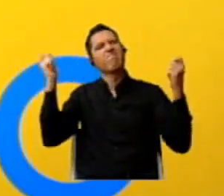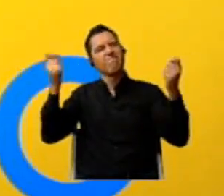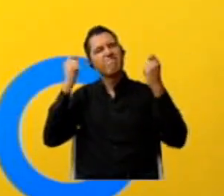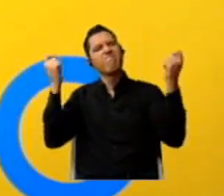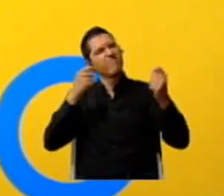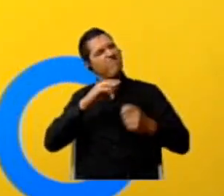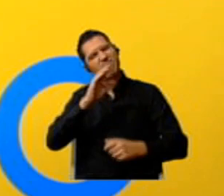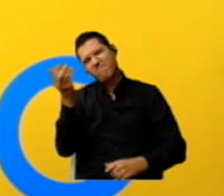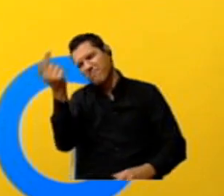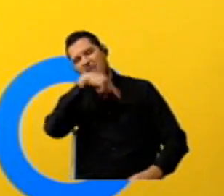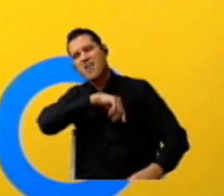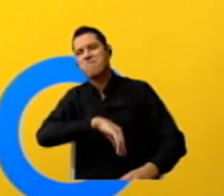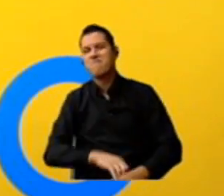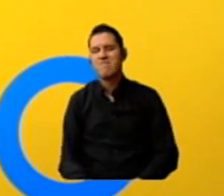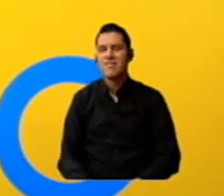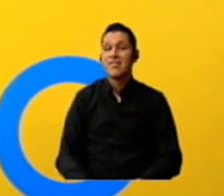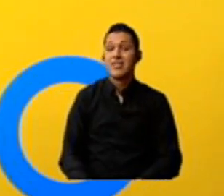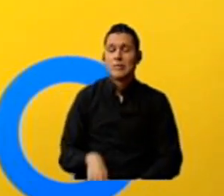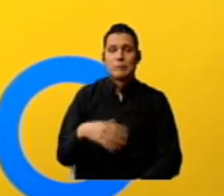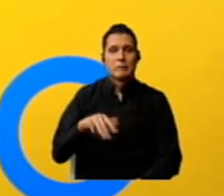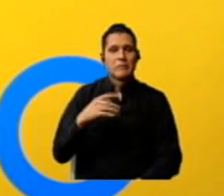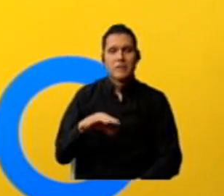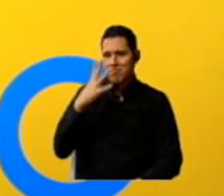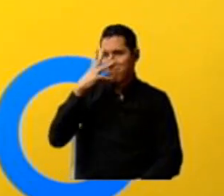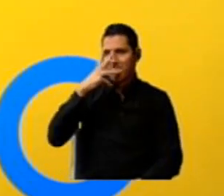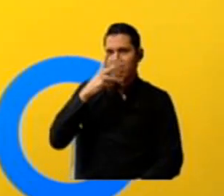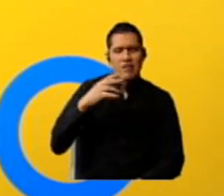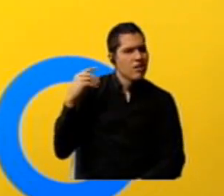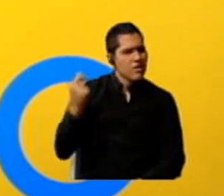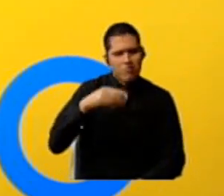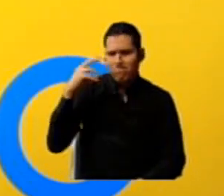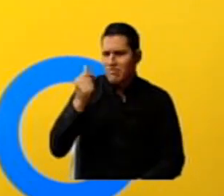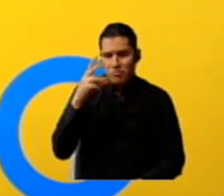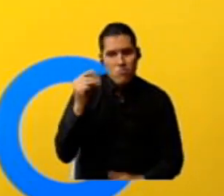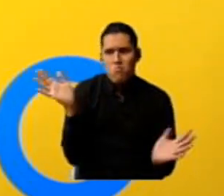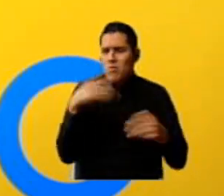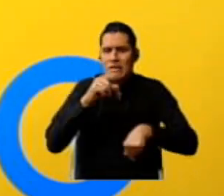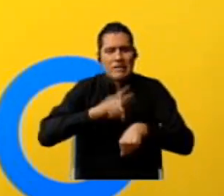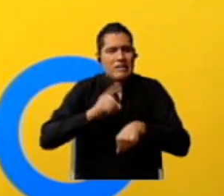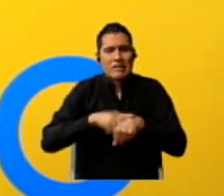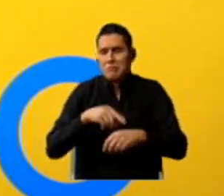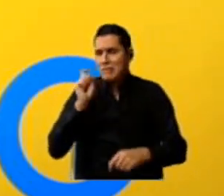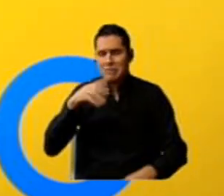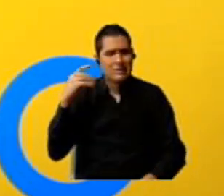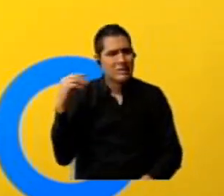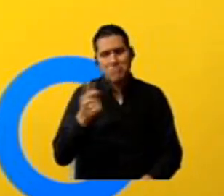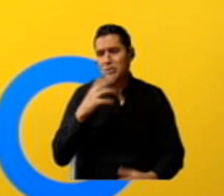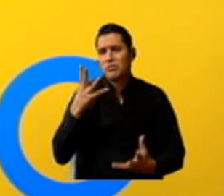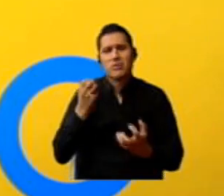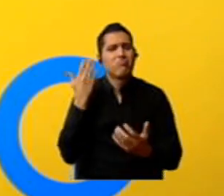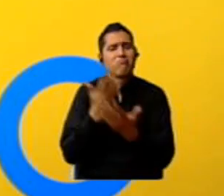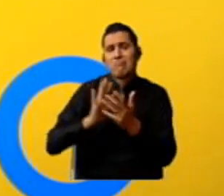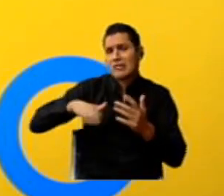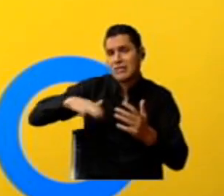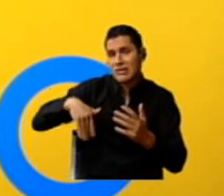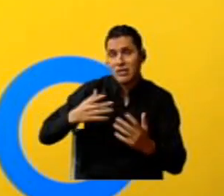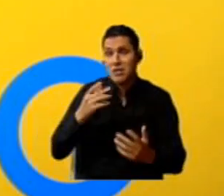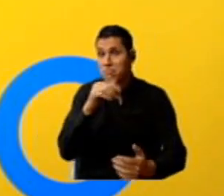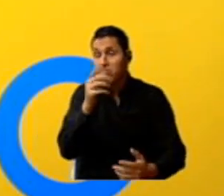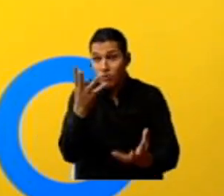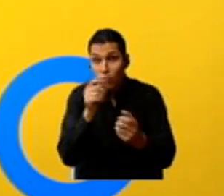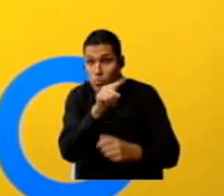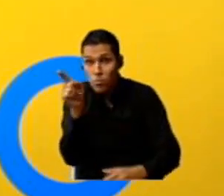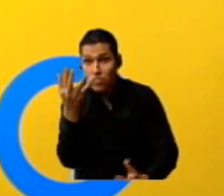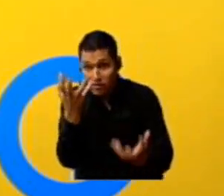go. But we better hurry, Charlotte, because there is no time and we're going to be late. Let's go. Do you want to come with us?